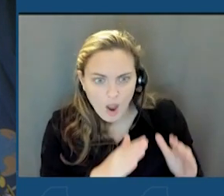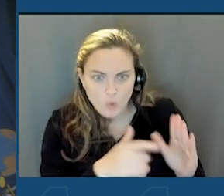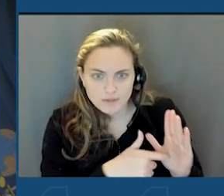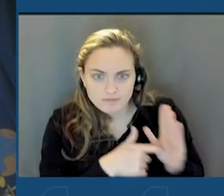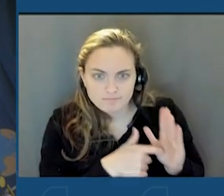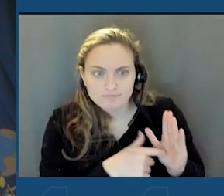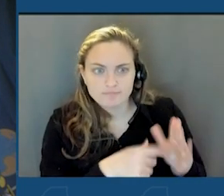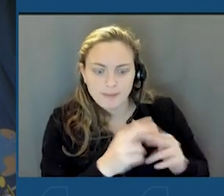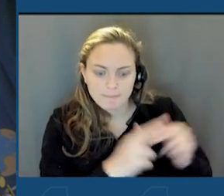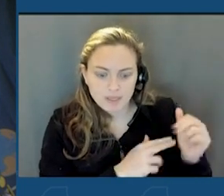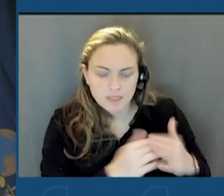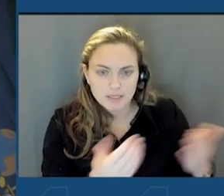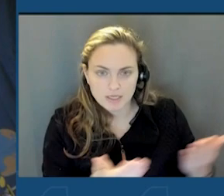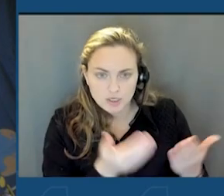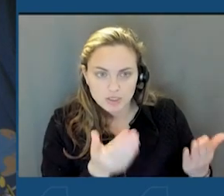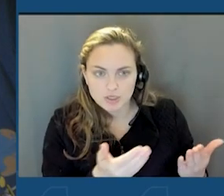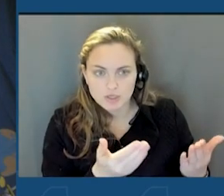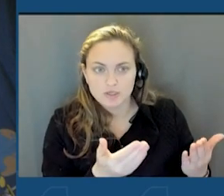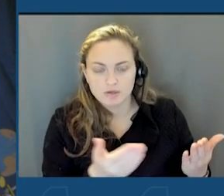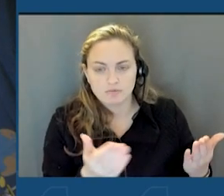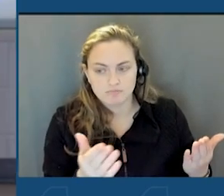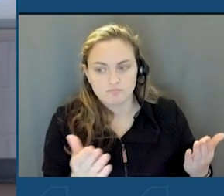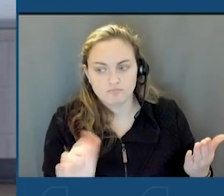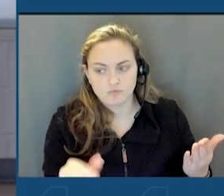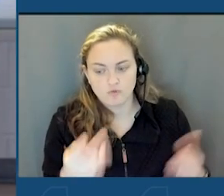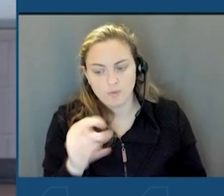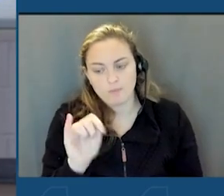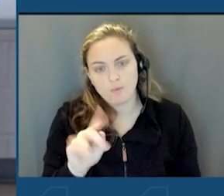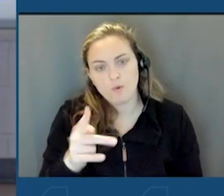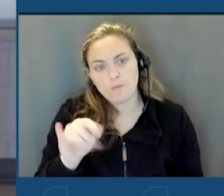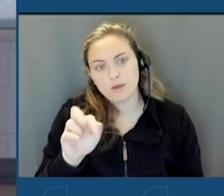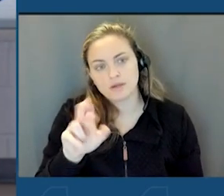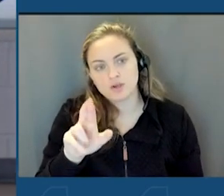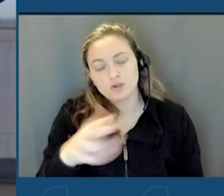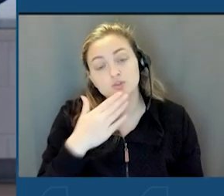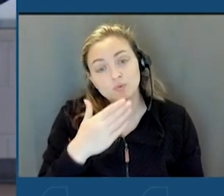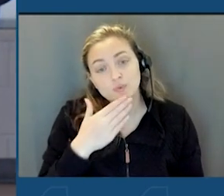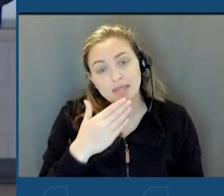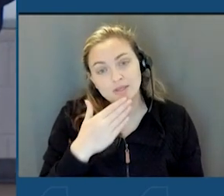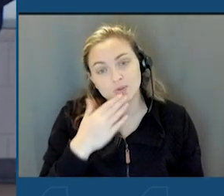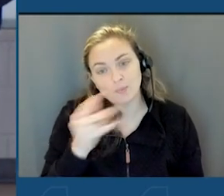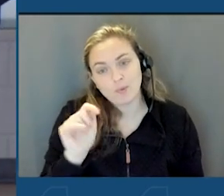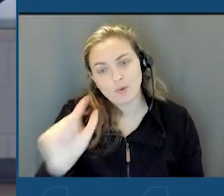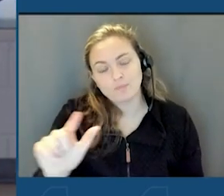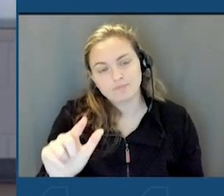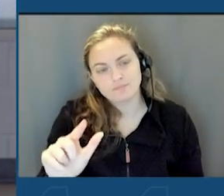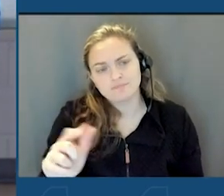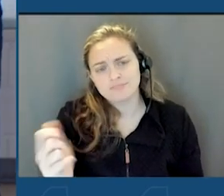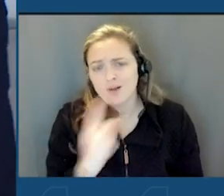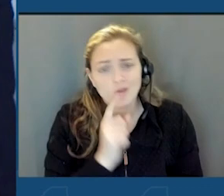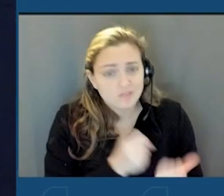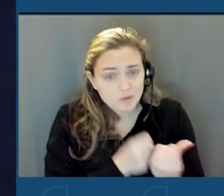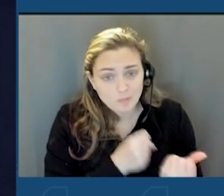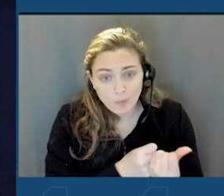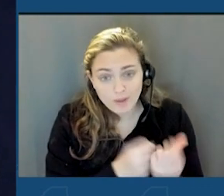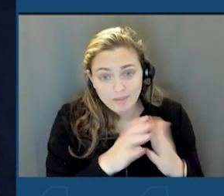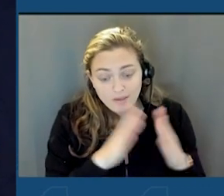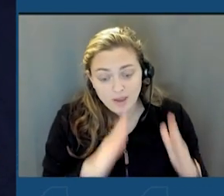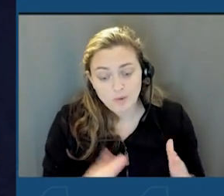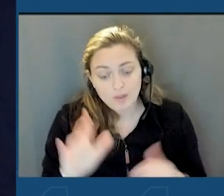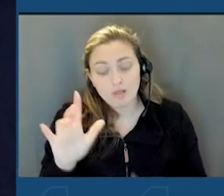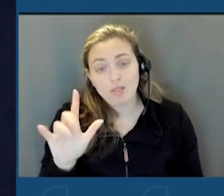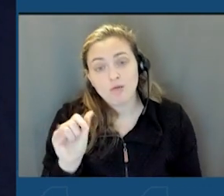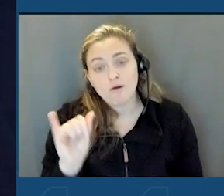been built under the leadership of Mayor Paul Pontieri. So, Mayor, thank you very much. And to all who have supported that, like the Long Island